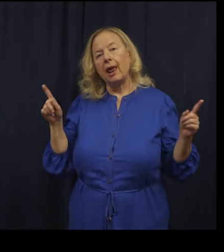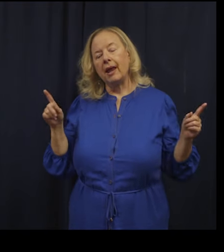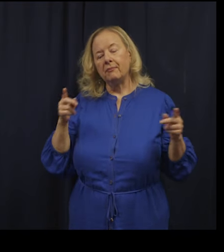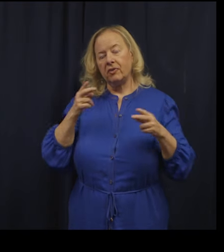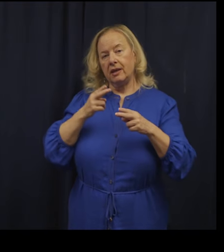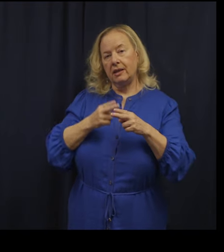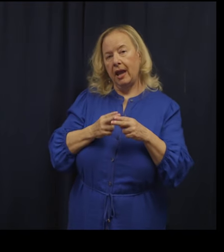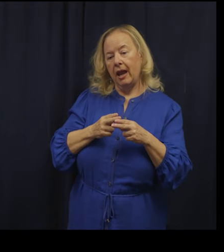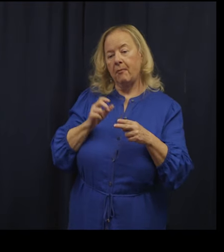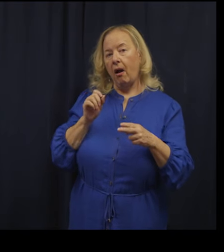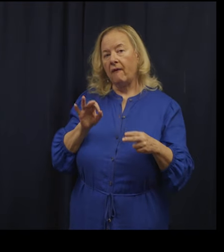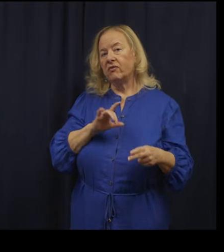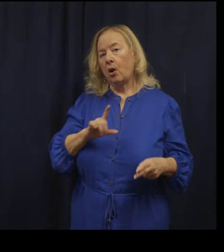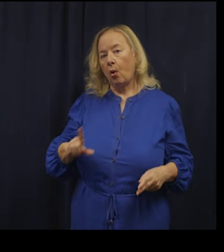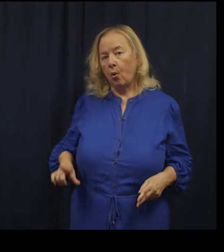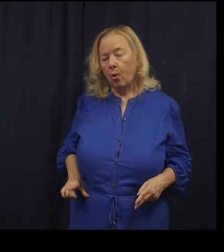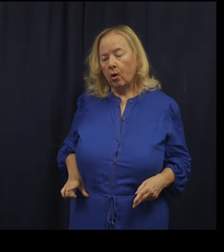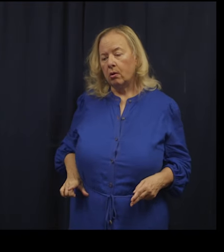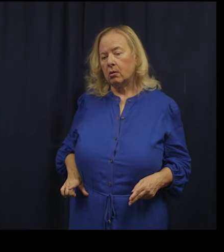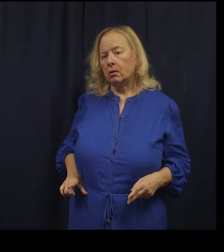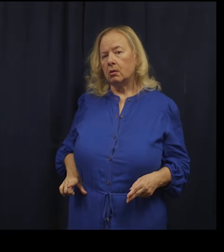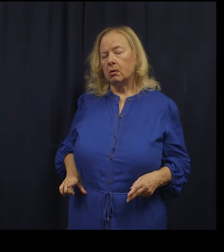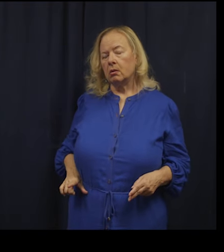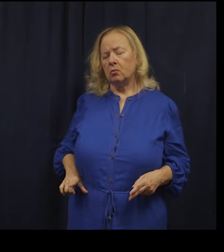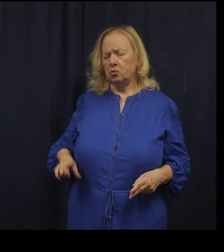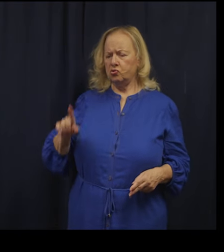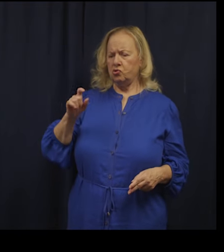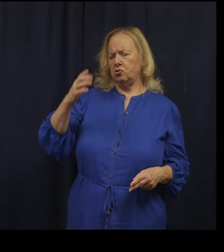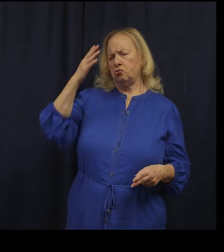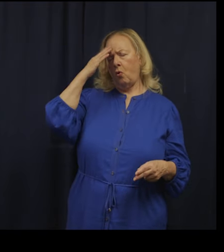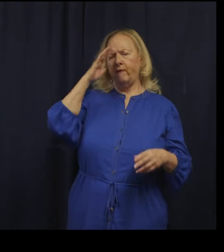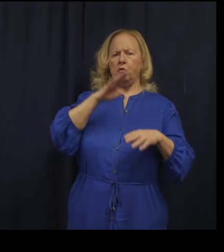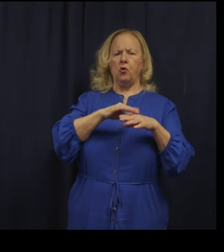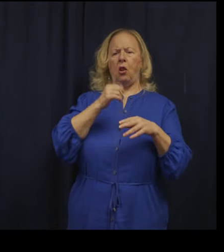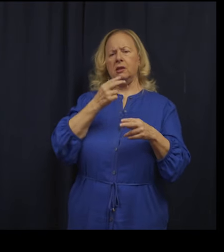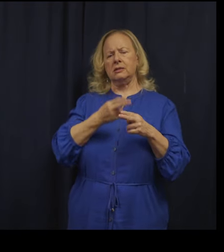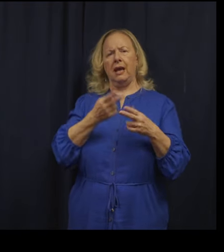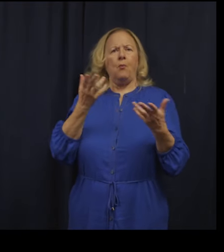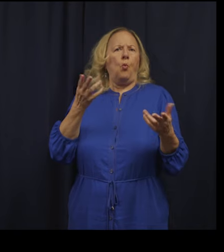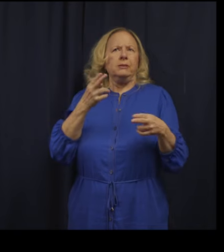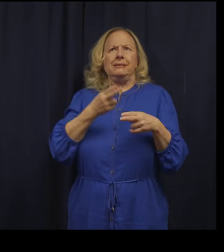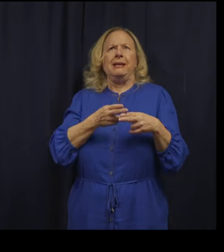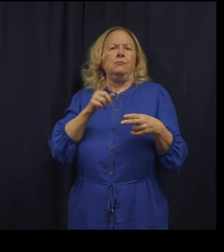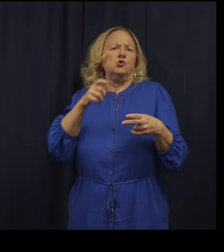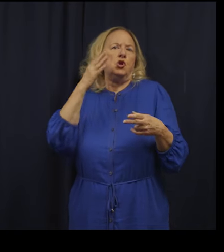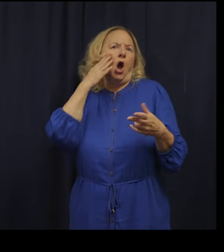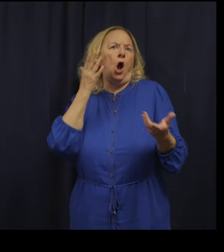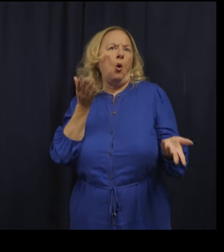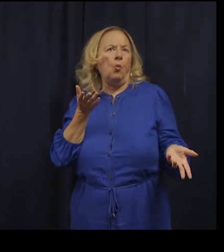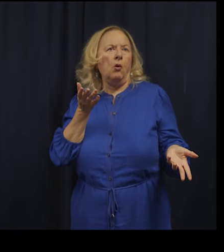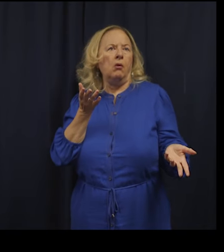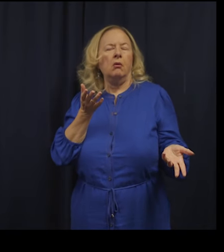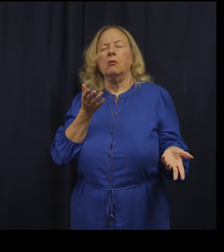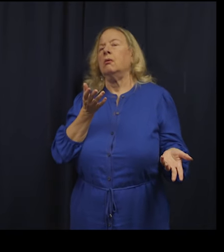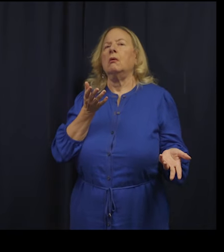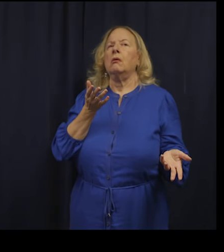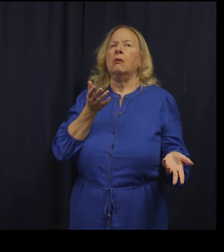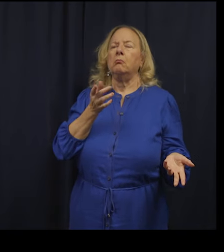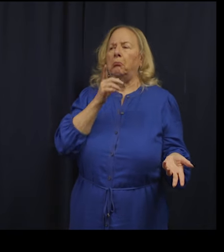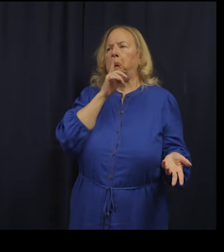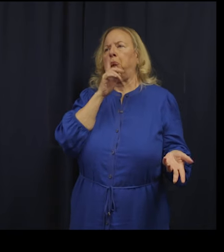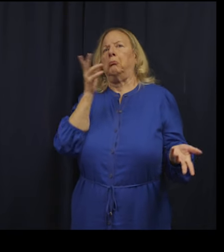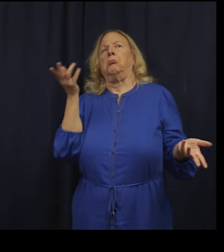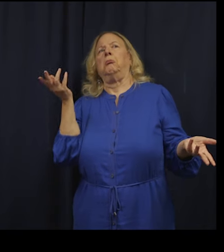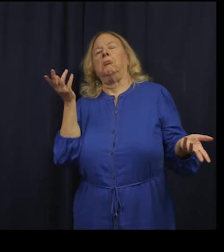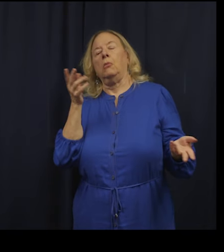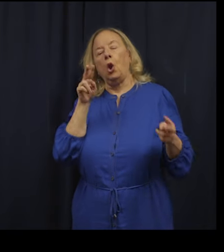the name of the Lord. Well, we ought to know if we're going to call upon his name, what's his name? Well, he says, I'd